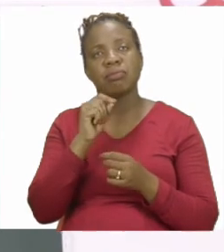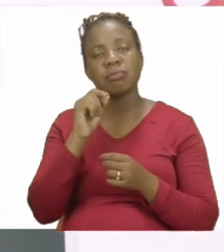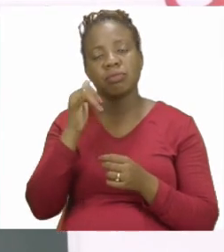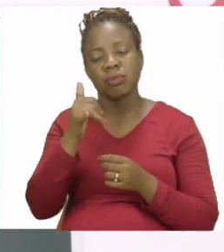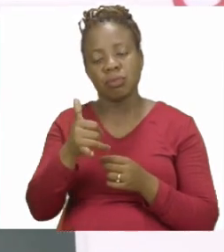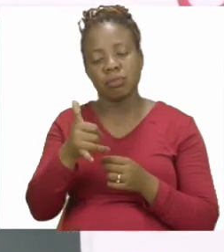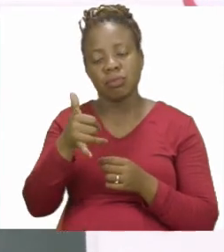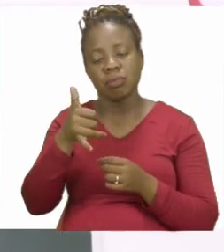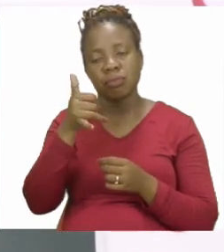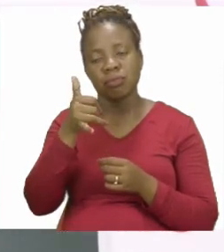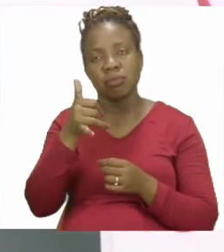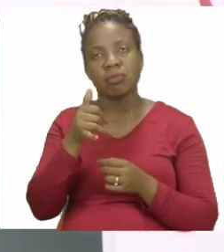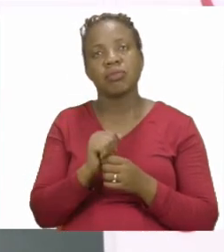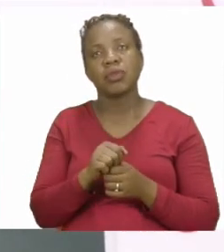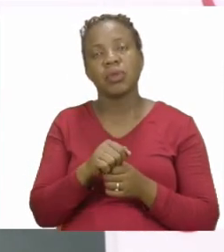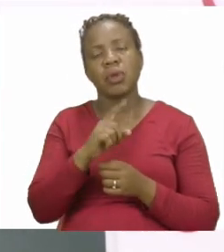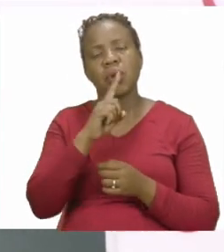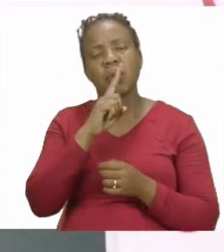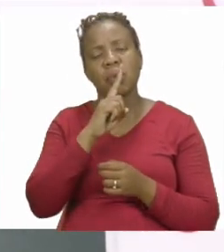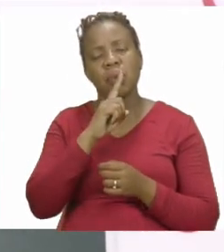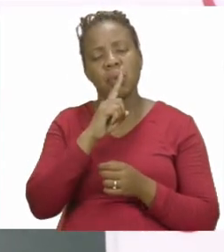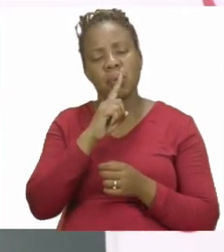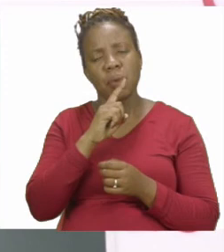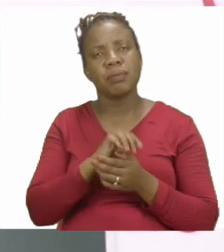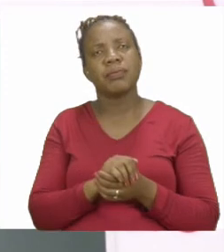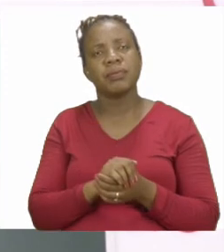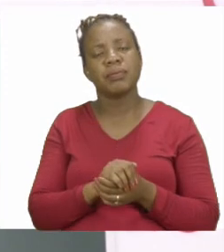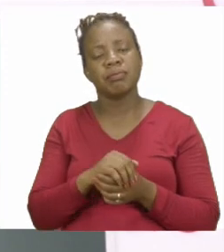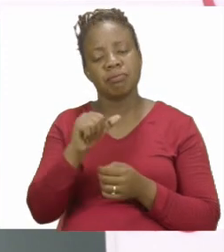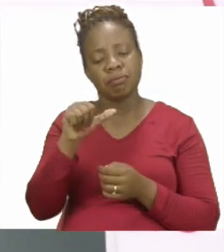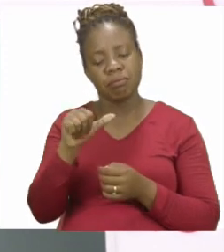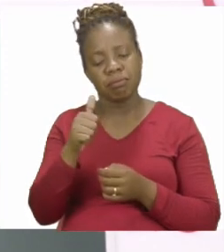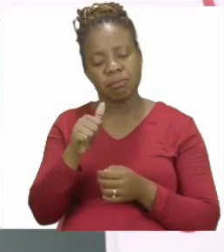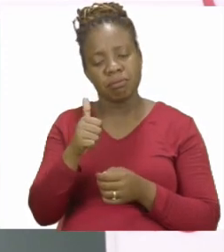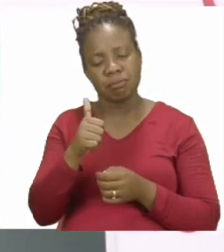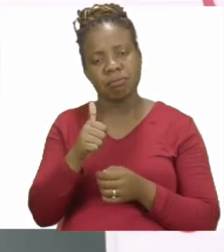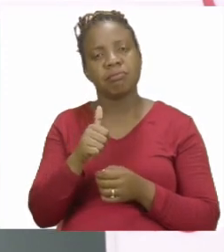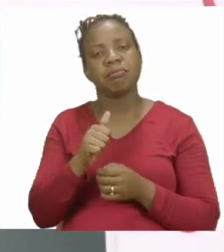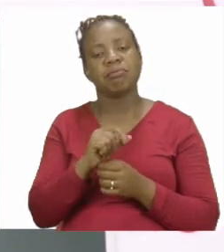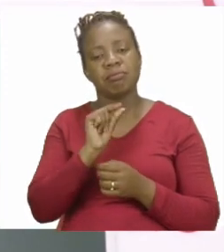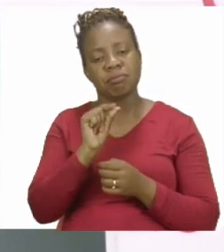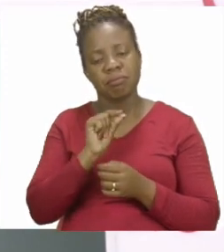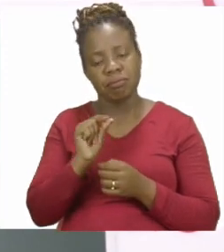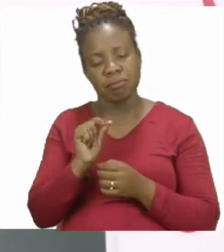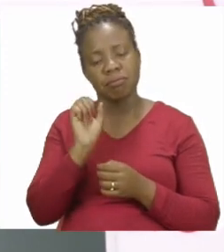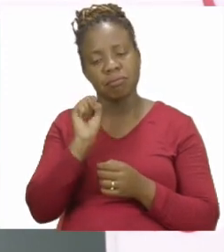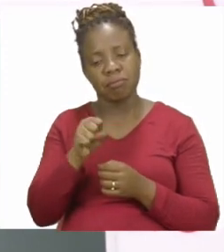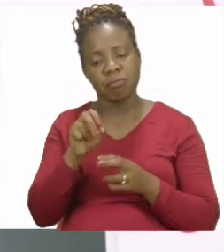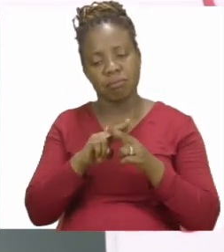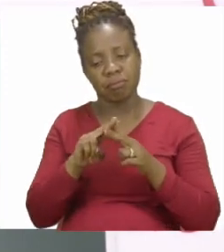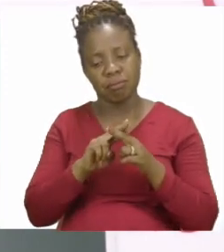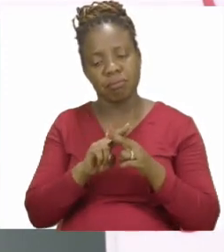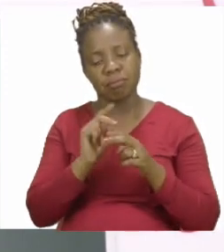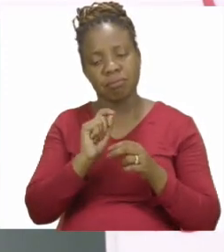at all the other words listed and try and make your own sentences using those adjectives.